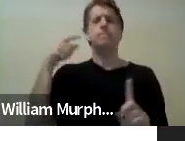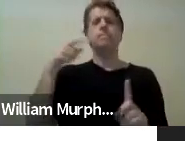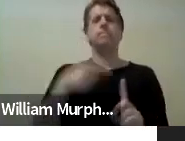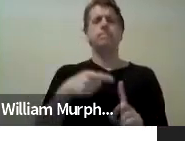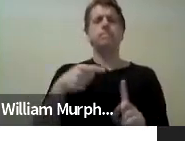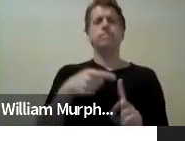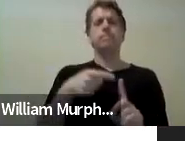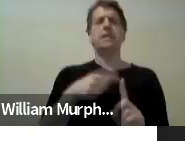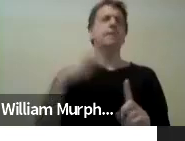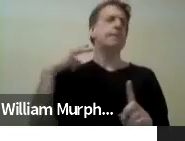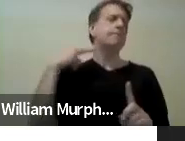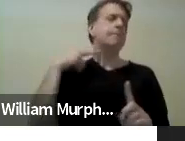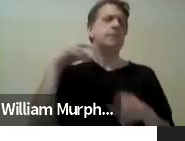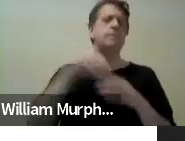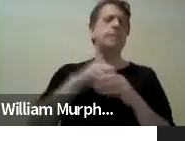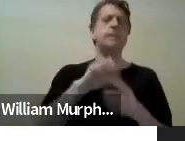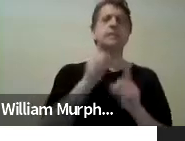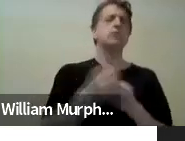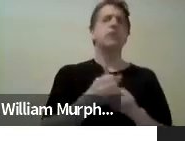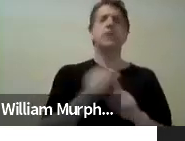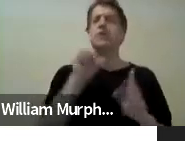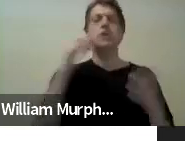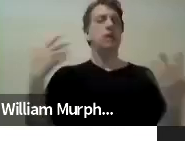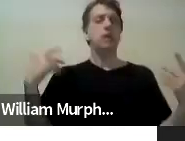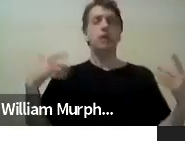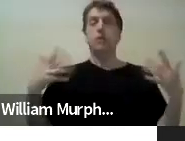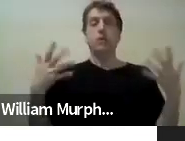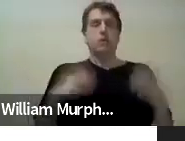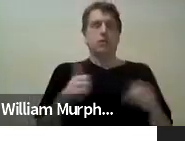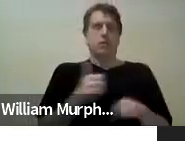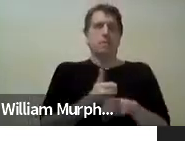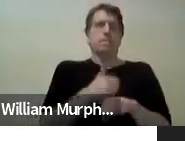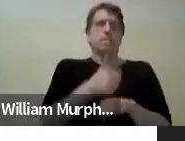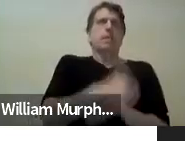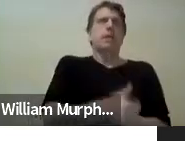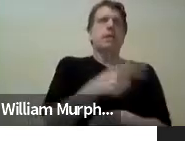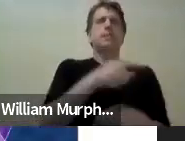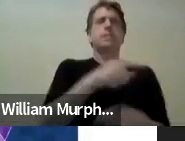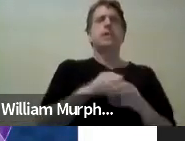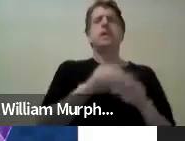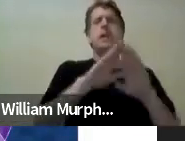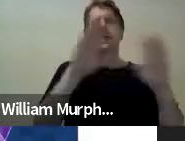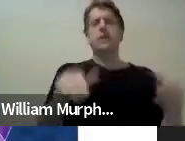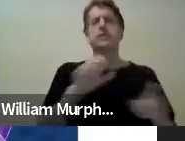situation. It's not up to us to put the blame on them in a housing situation, if that makes sense.